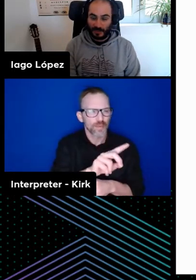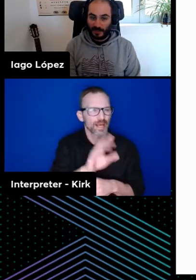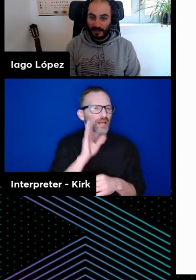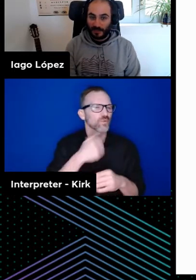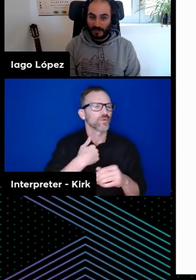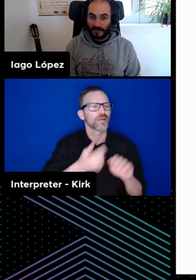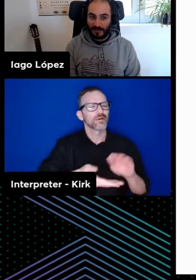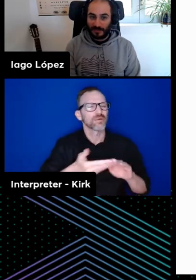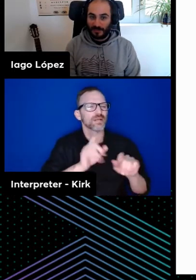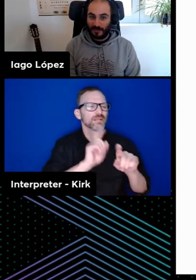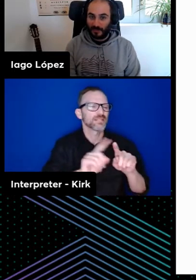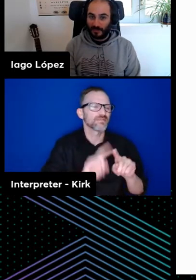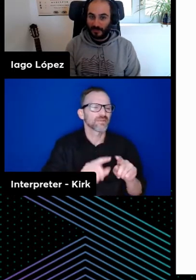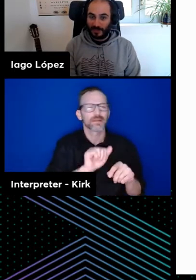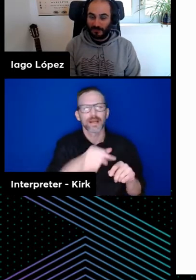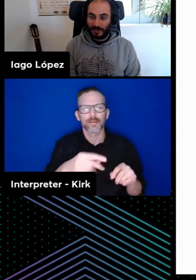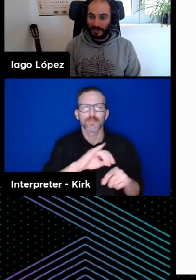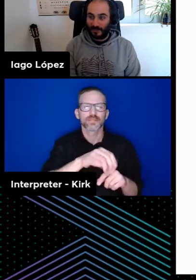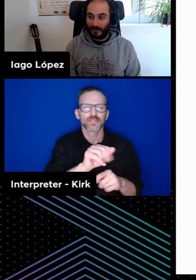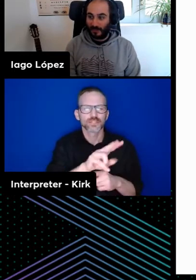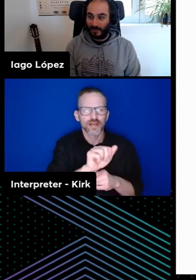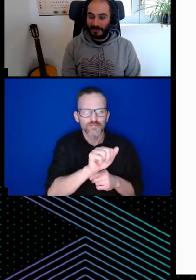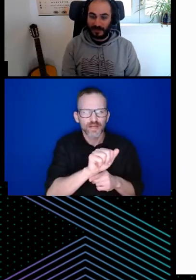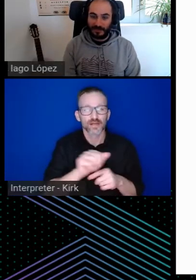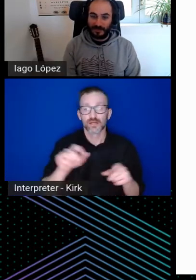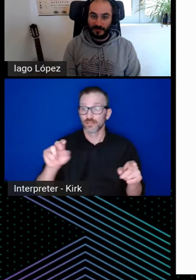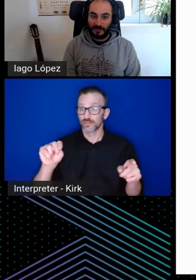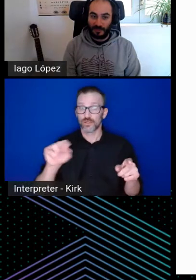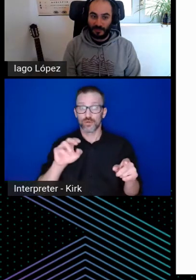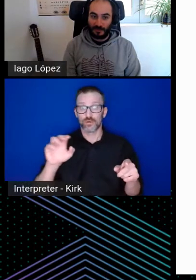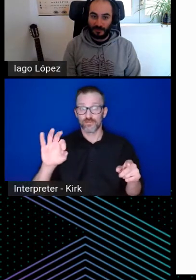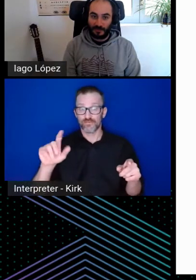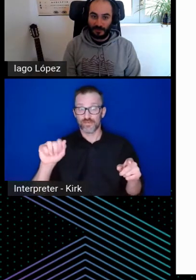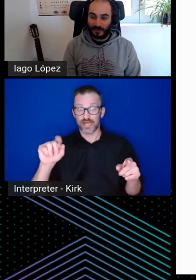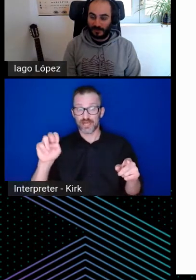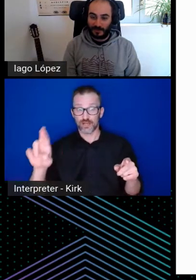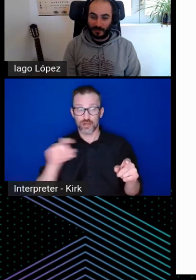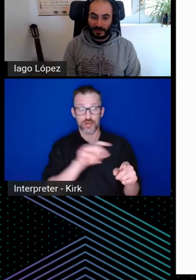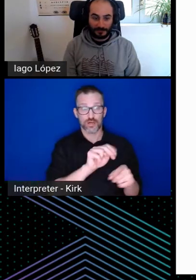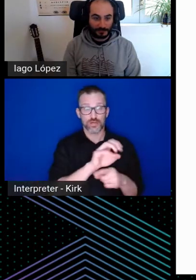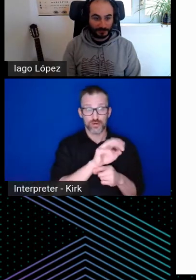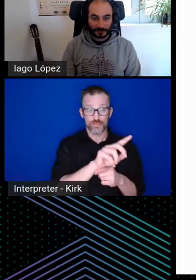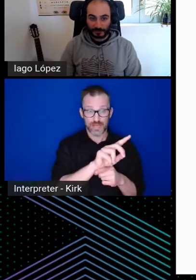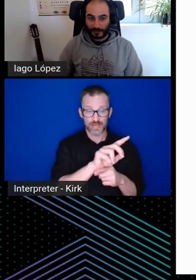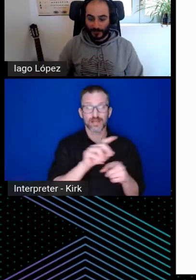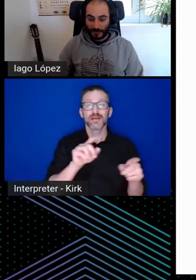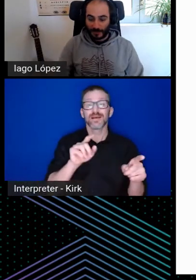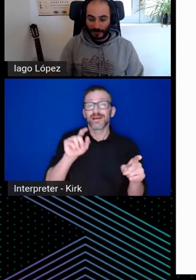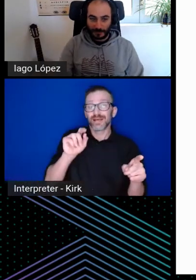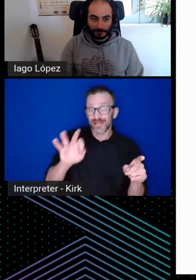So in this case, Nomad and Flatcar only make sense if you run containers on Nomad.